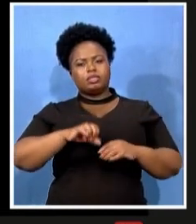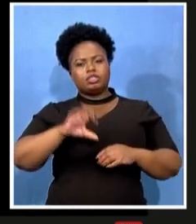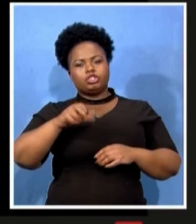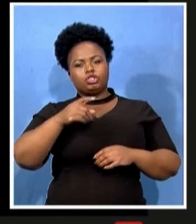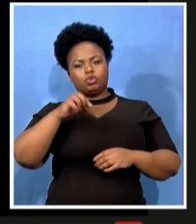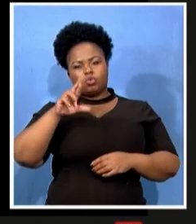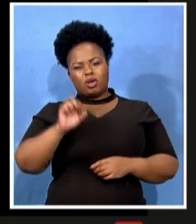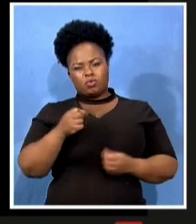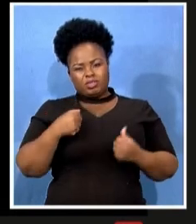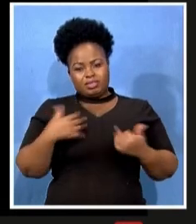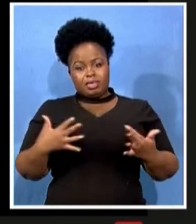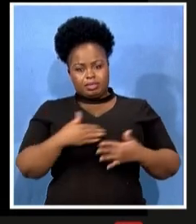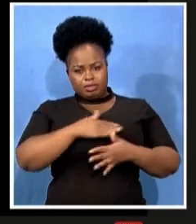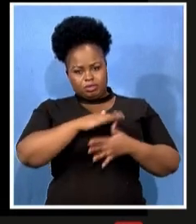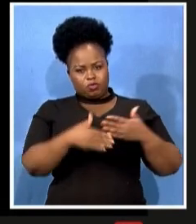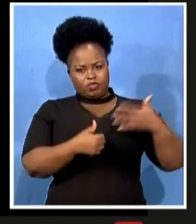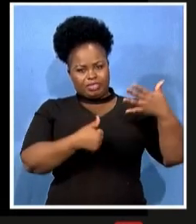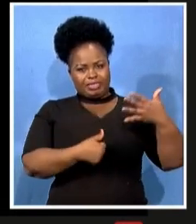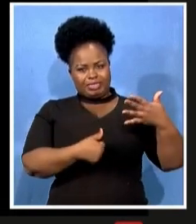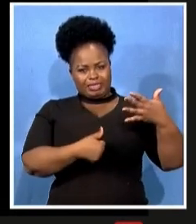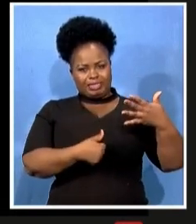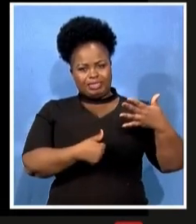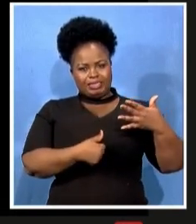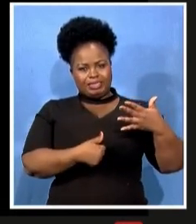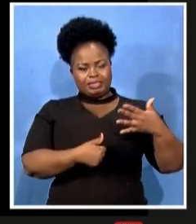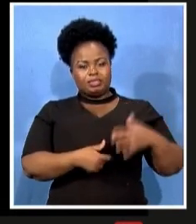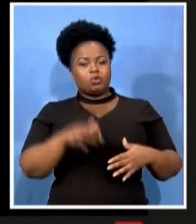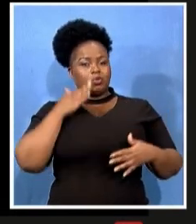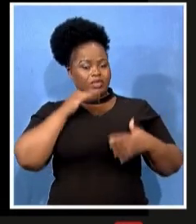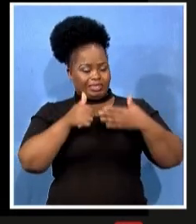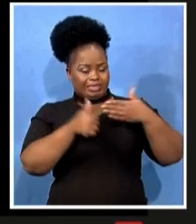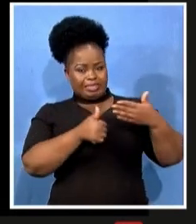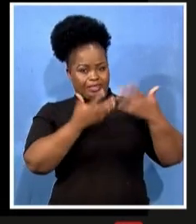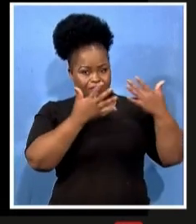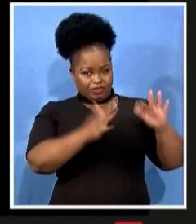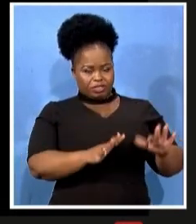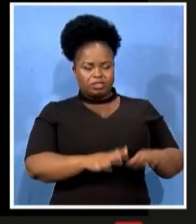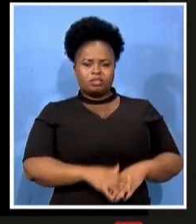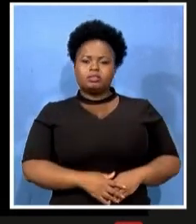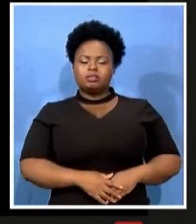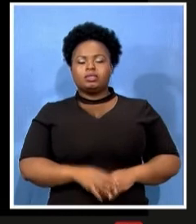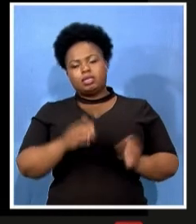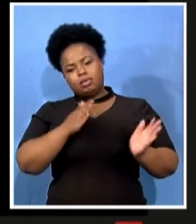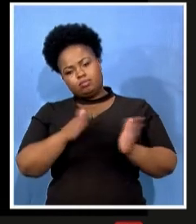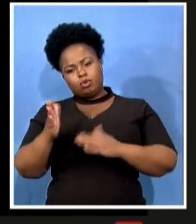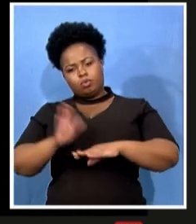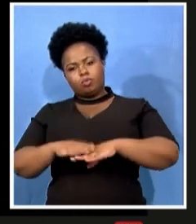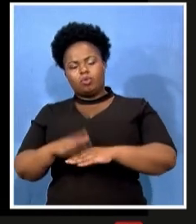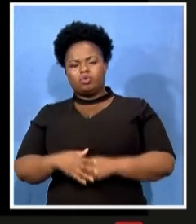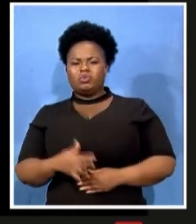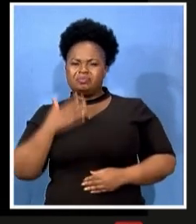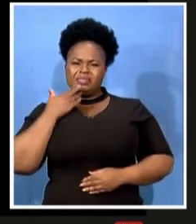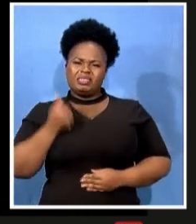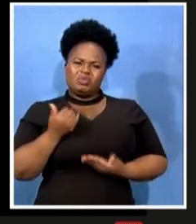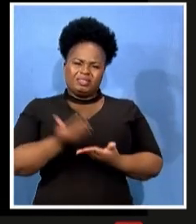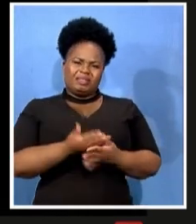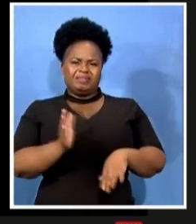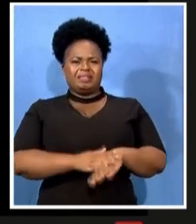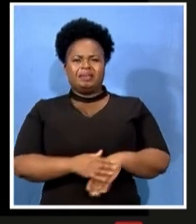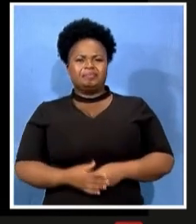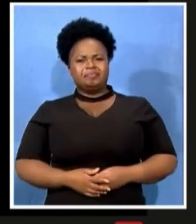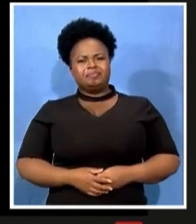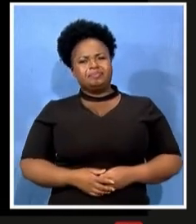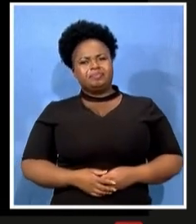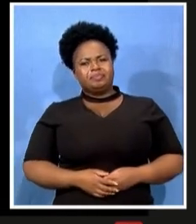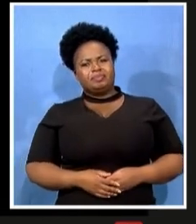other 6 after this. Please, honorable members, if I could, to save time, let me not come in between the 6 of you.